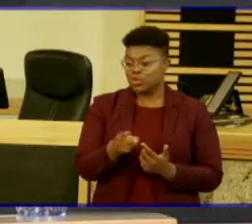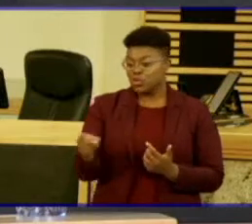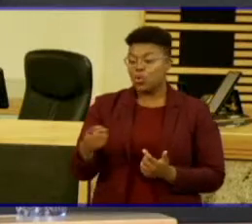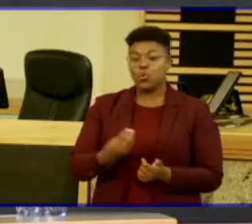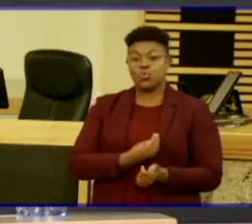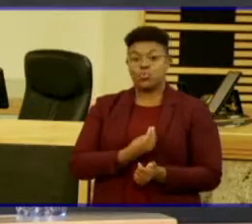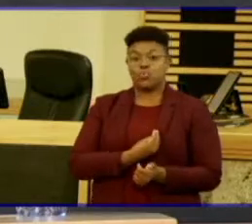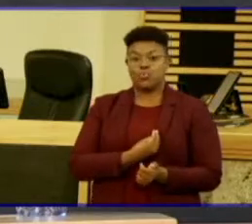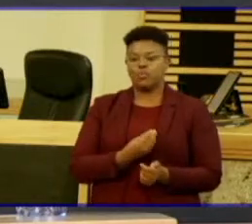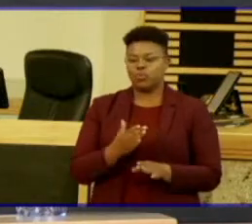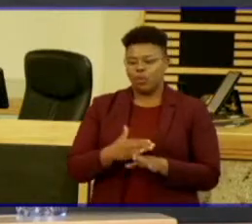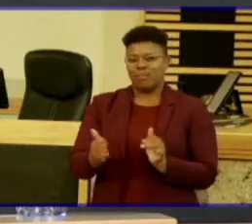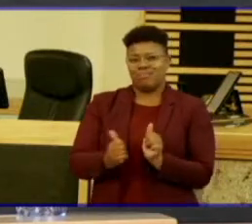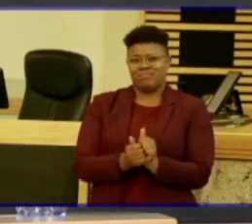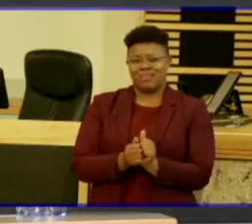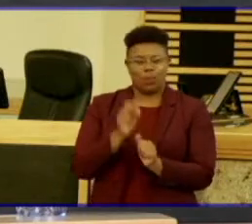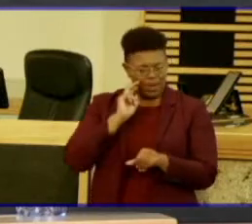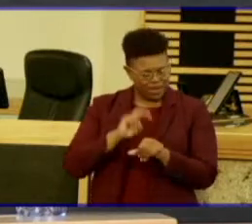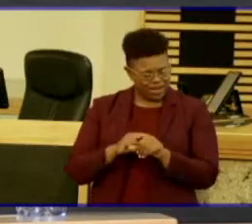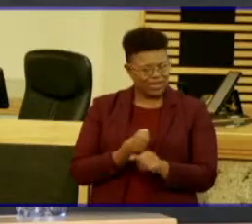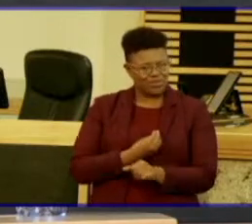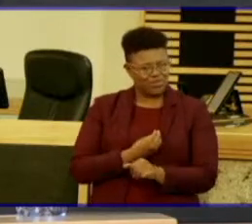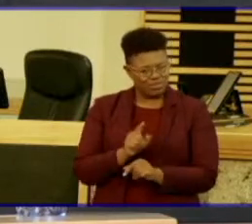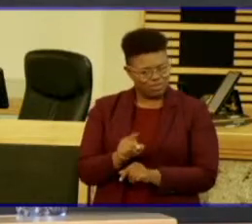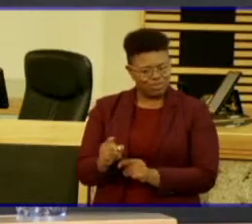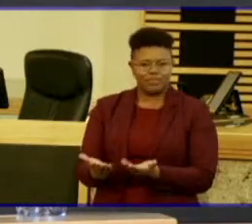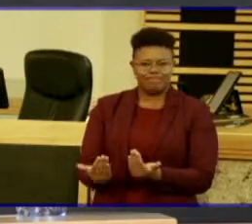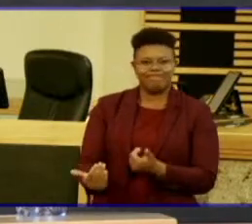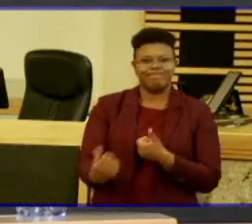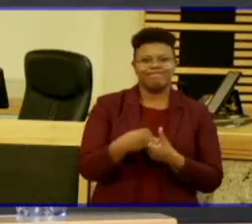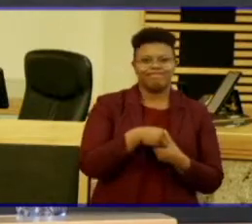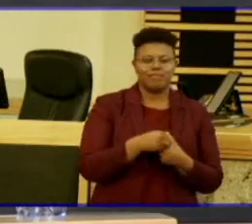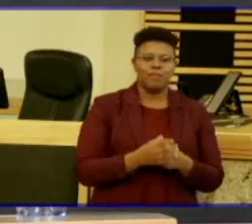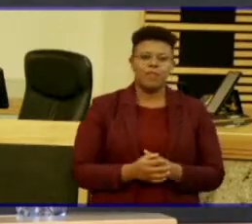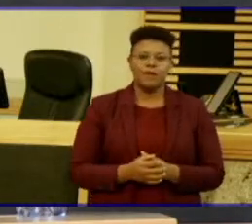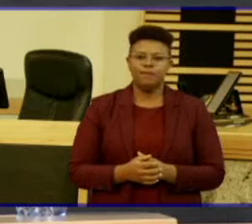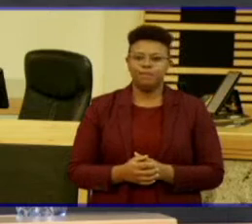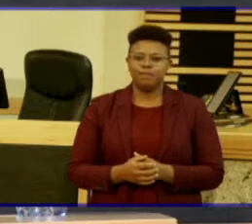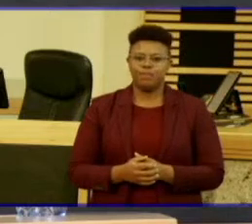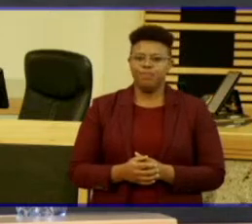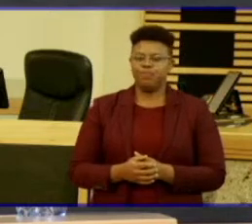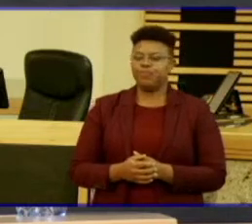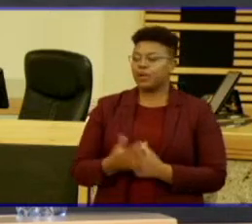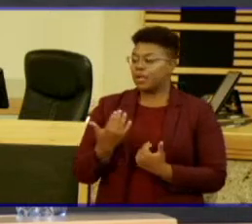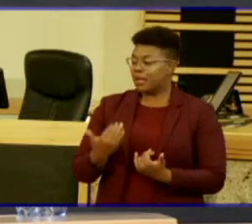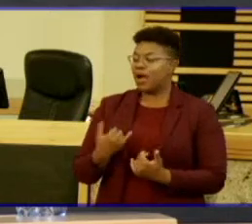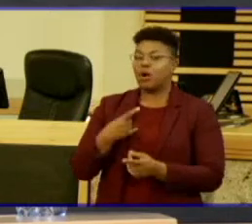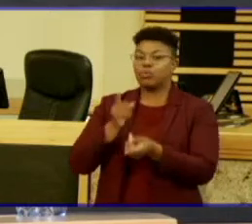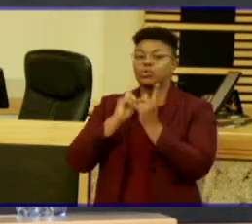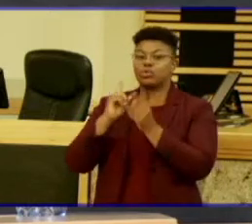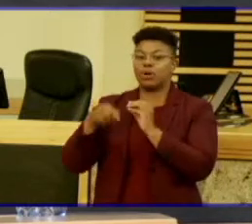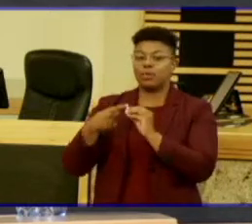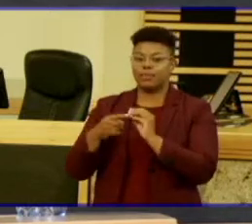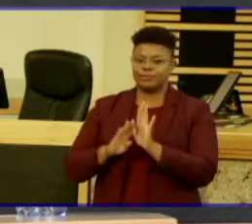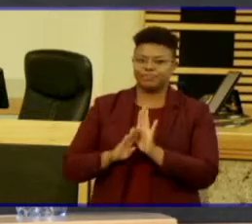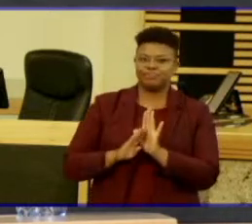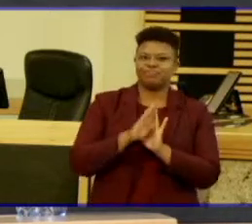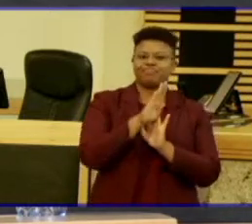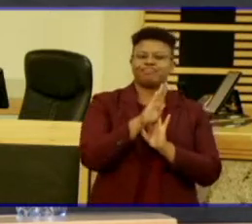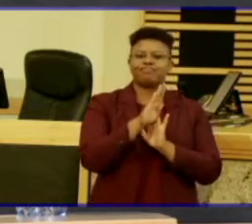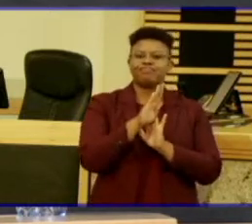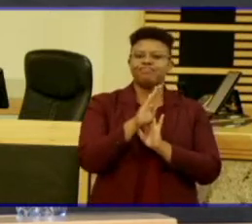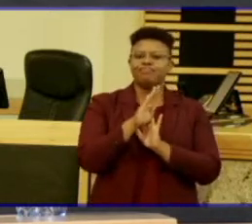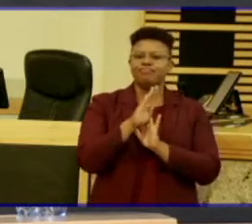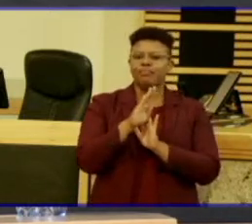olungenamgqiku asilothango olo. Madam Speaker, as we talk about growing our province together, I want to appreciate the work